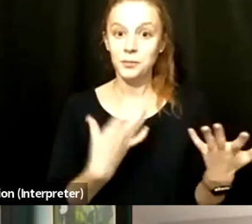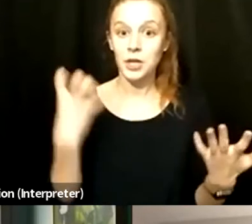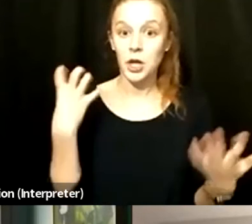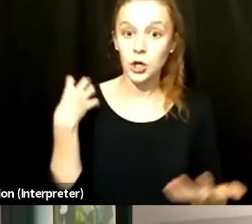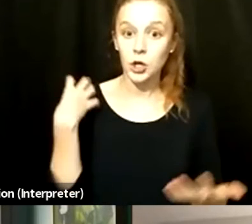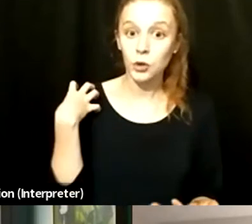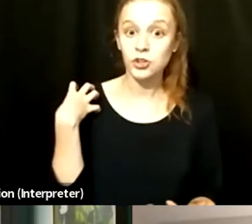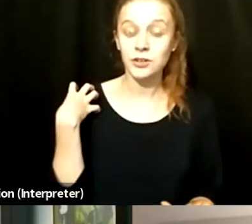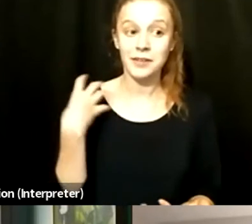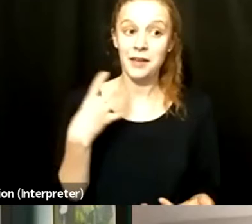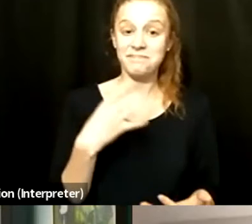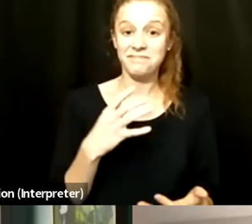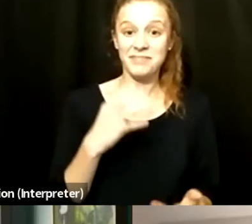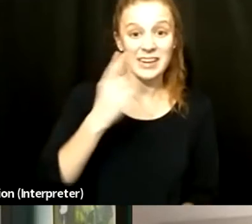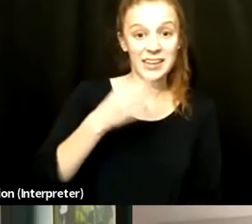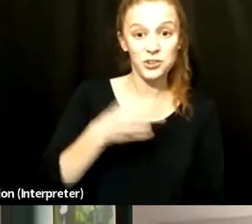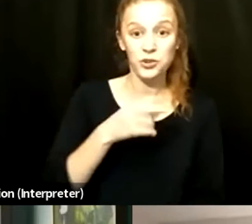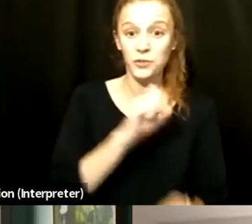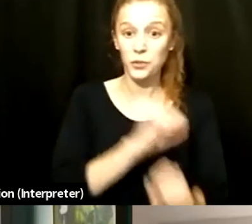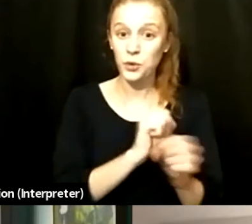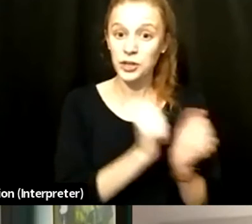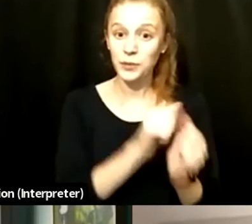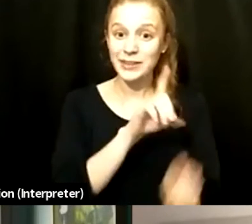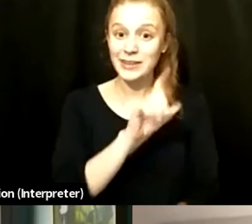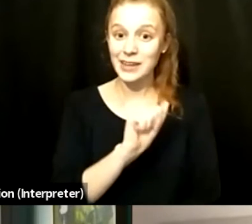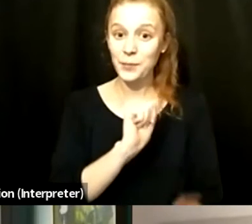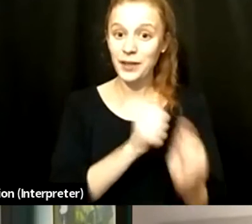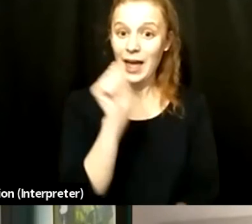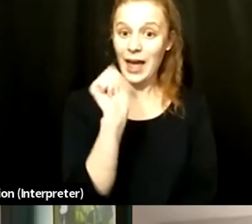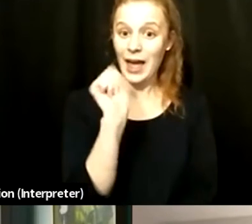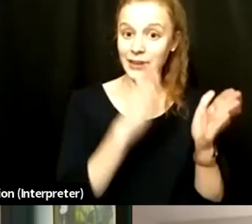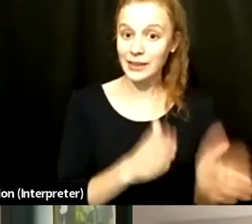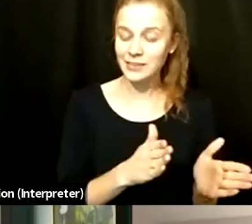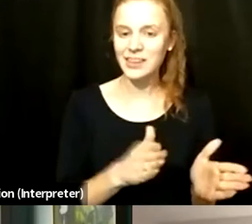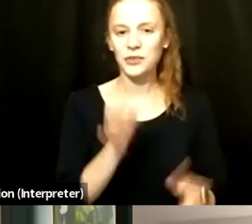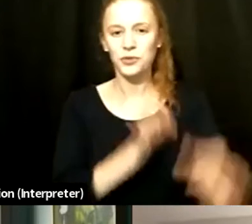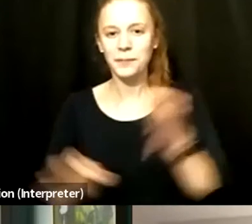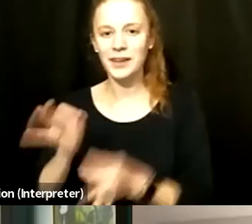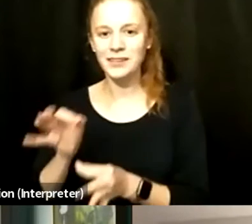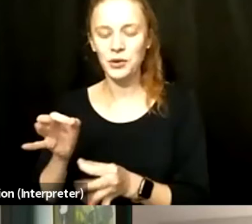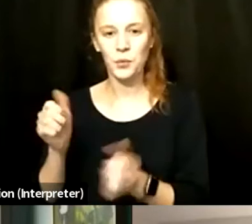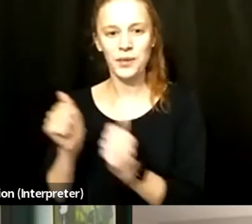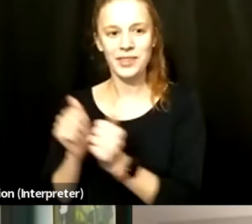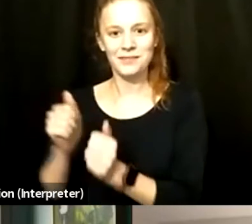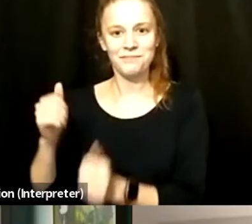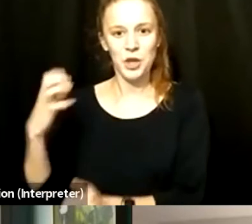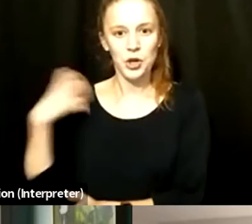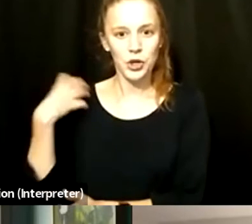disabled athletes and instead replacing them with high profile coaches of non-disabled athletes.